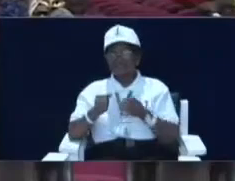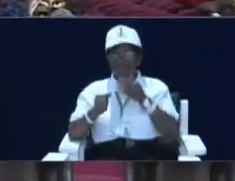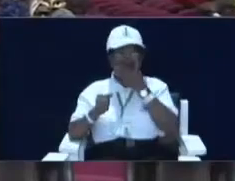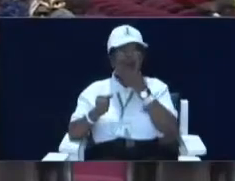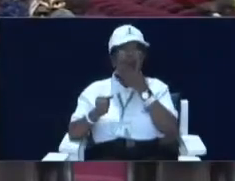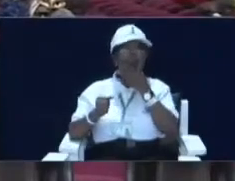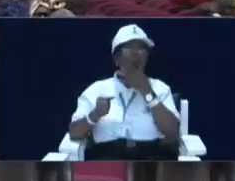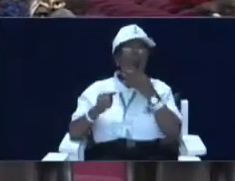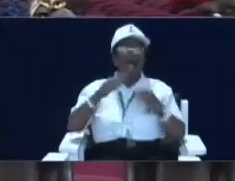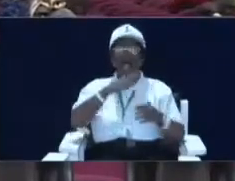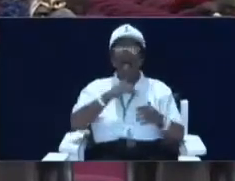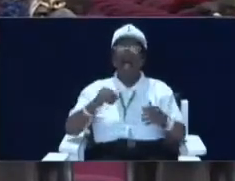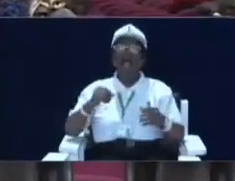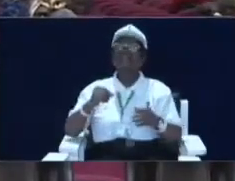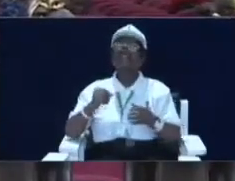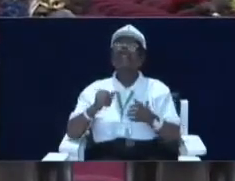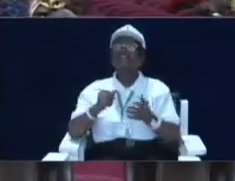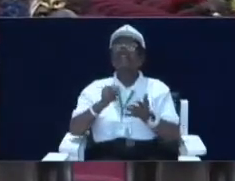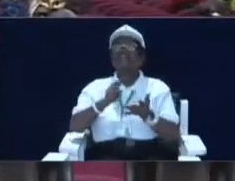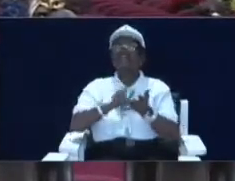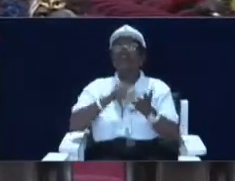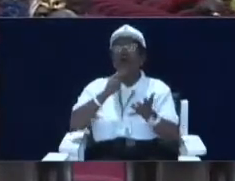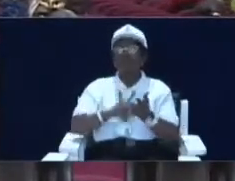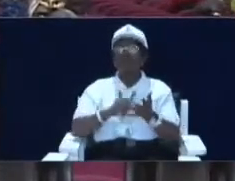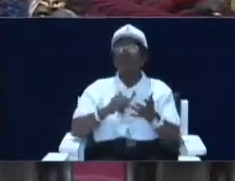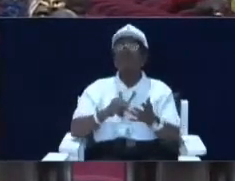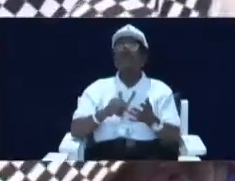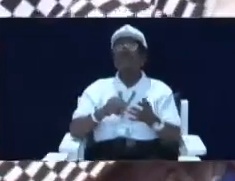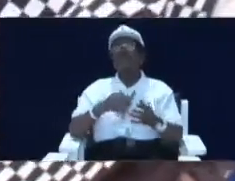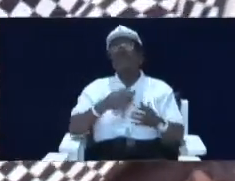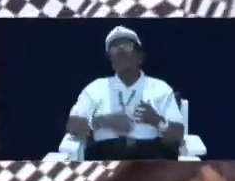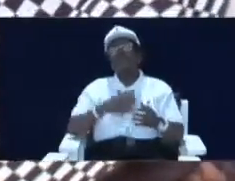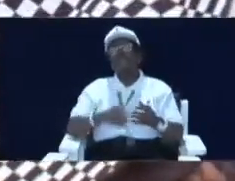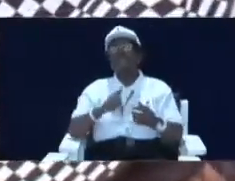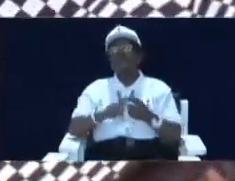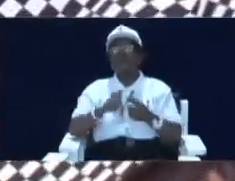and a double desire to be enlarged.